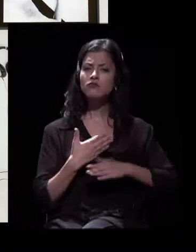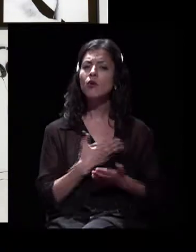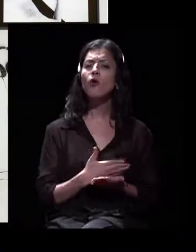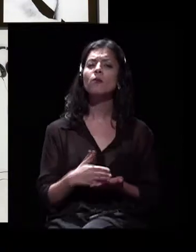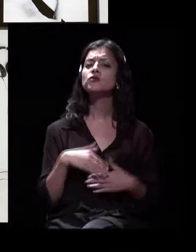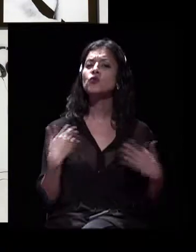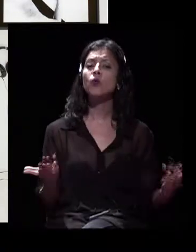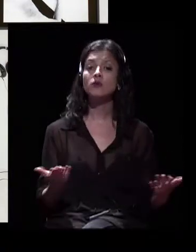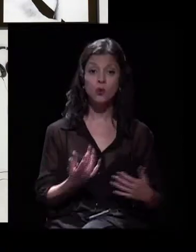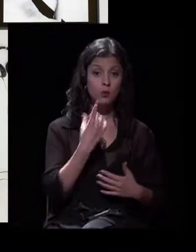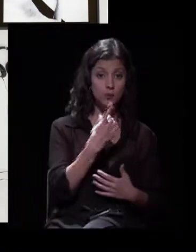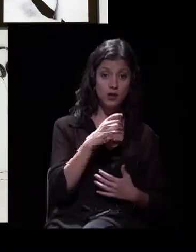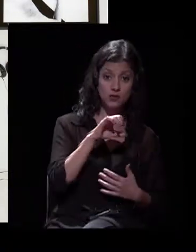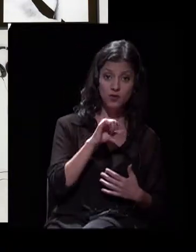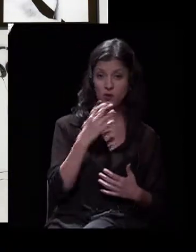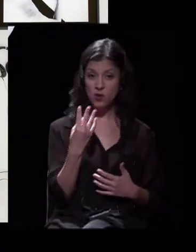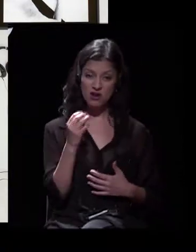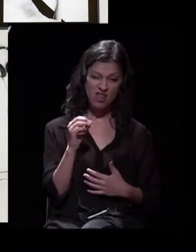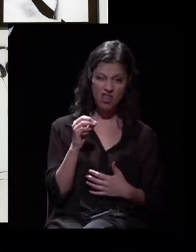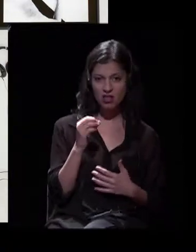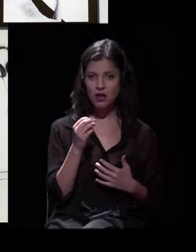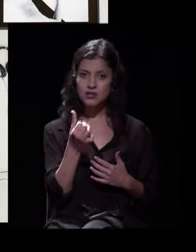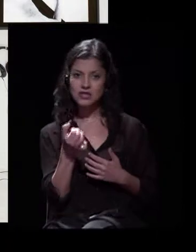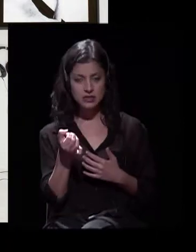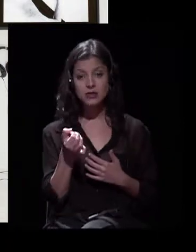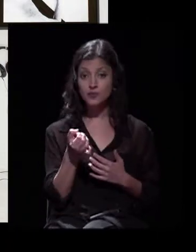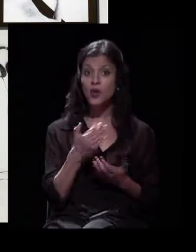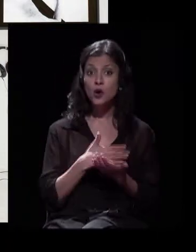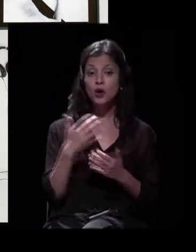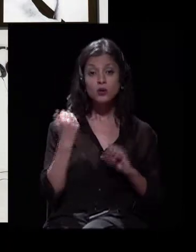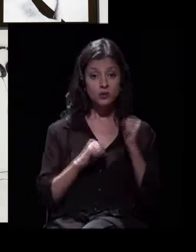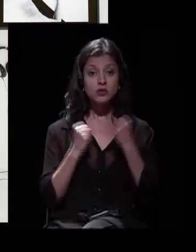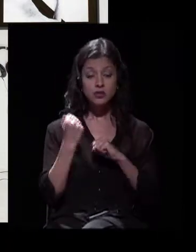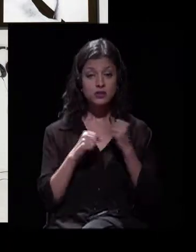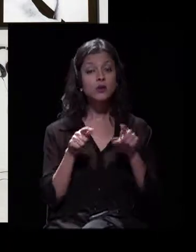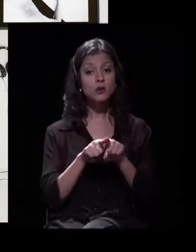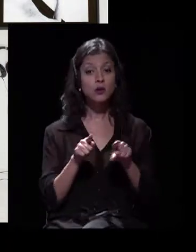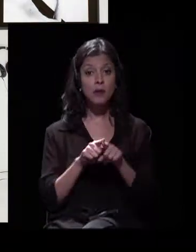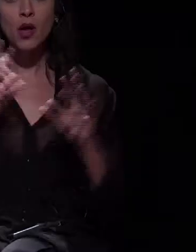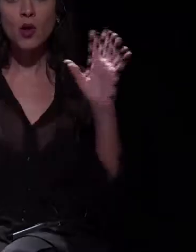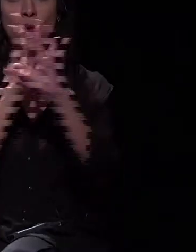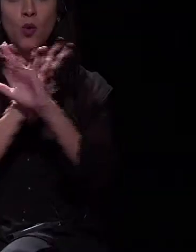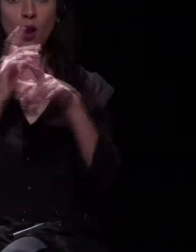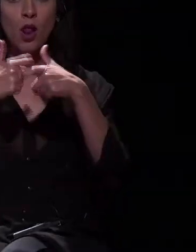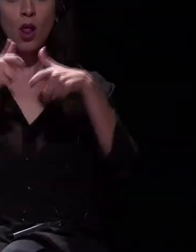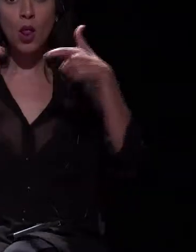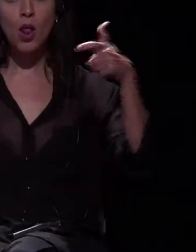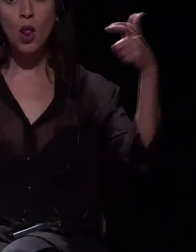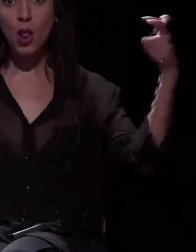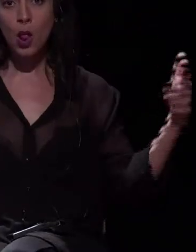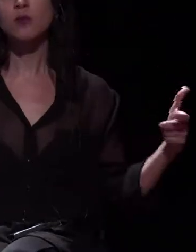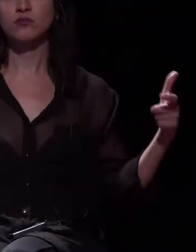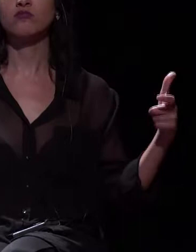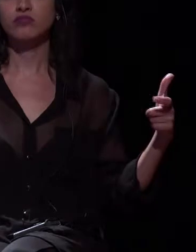by intensive industrialization, urban growth, and the exodus of rural populations to urban centers. Metropolises such